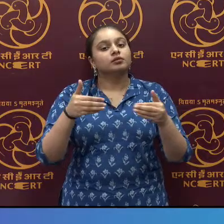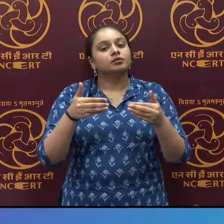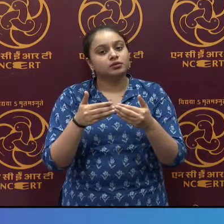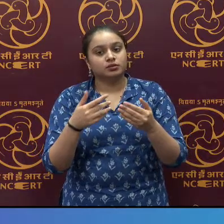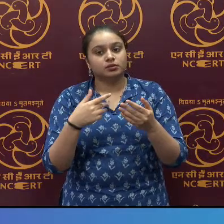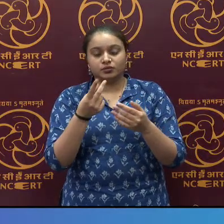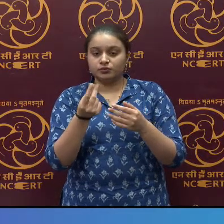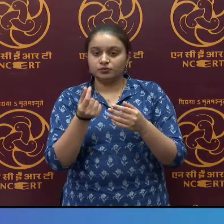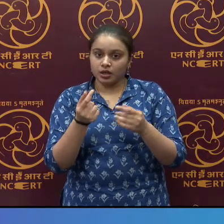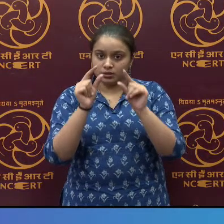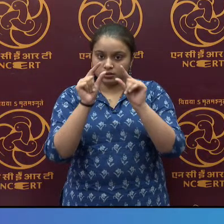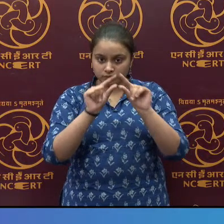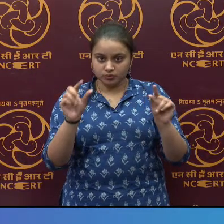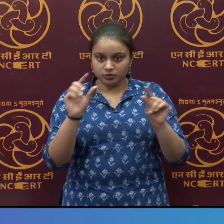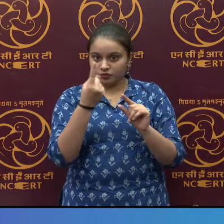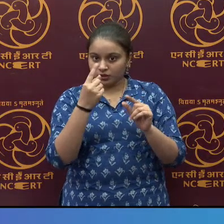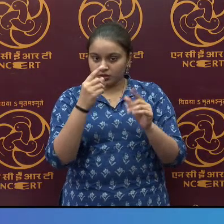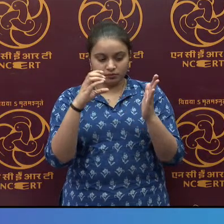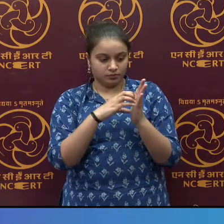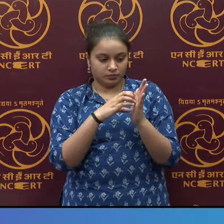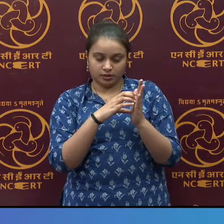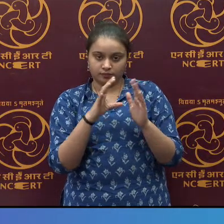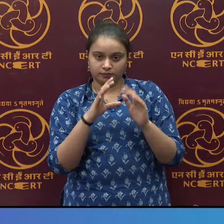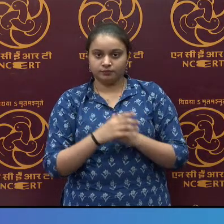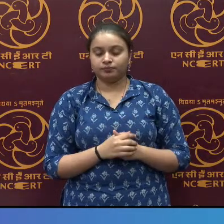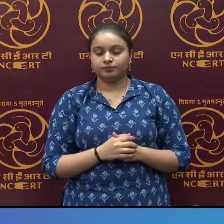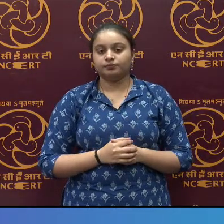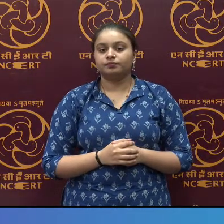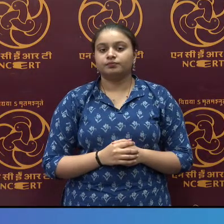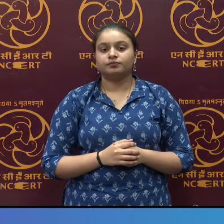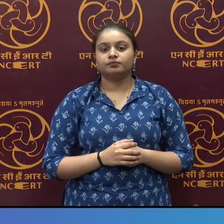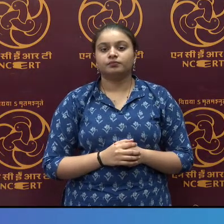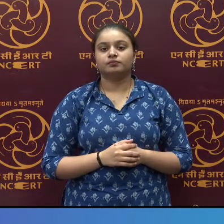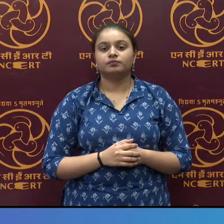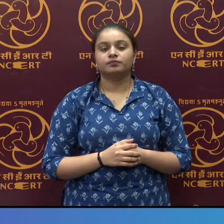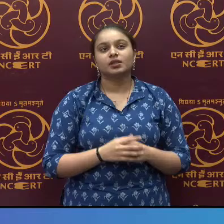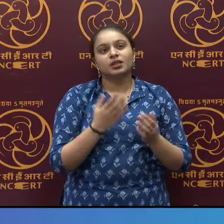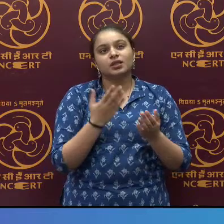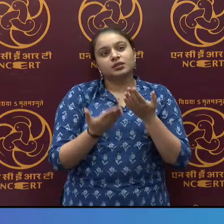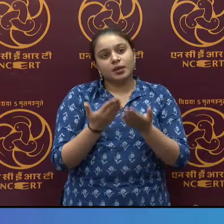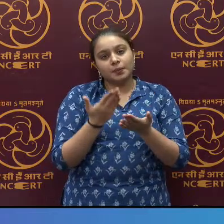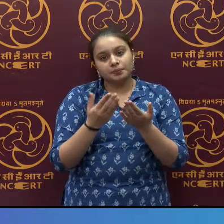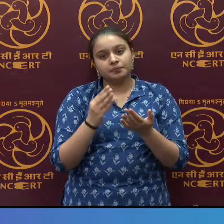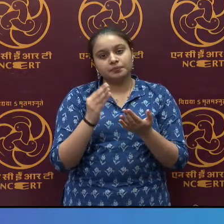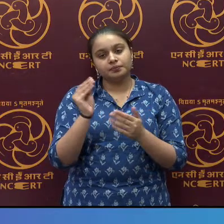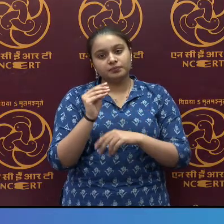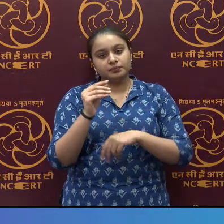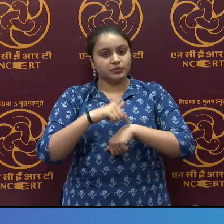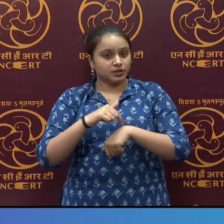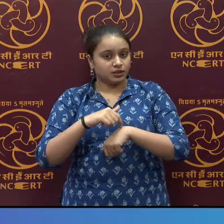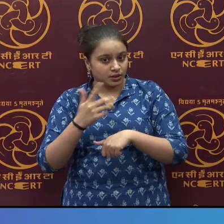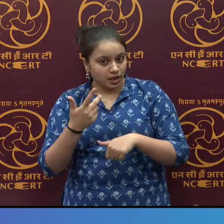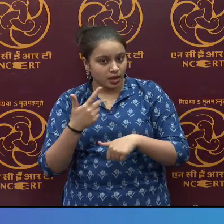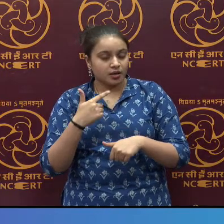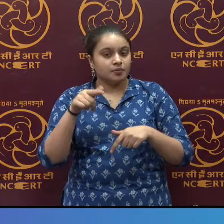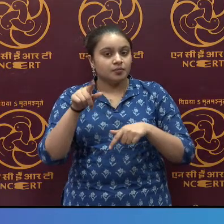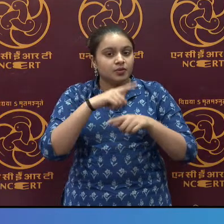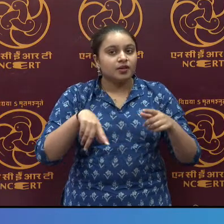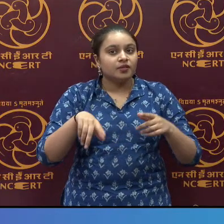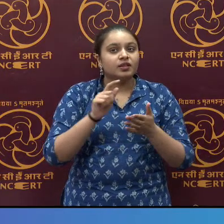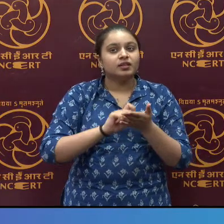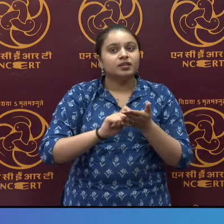very immediately in the first paragraph. Usually the first paragraph we are expected to